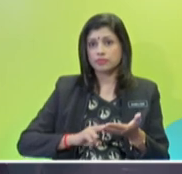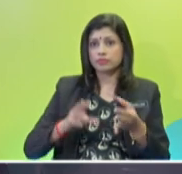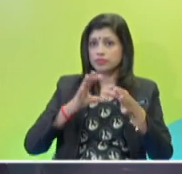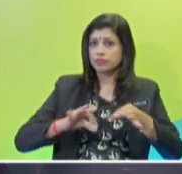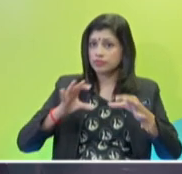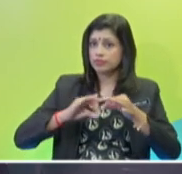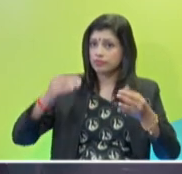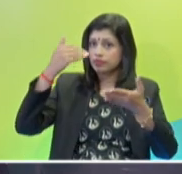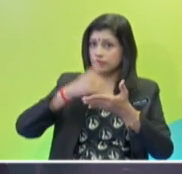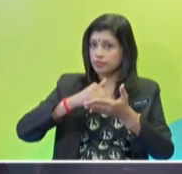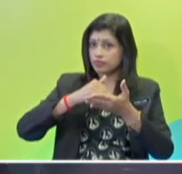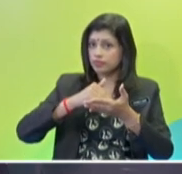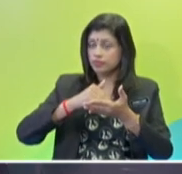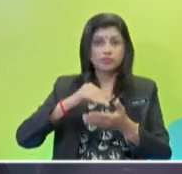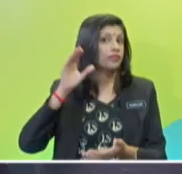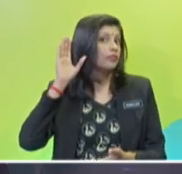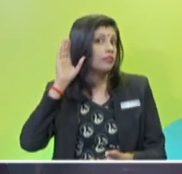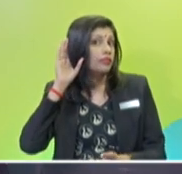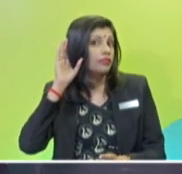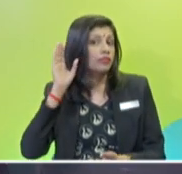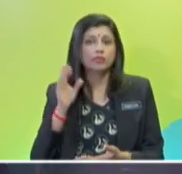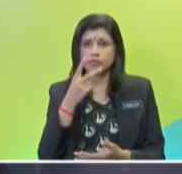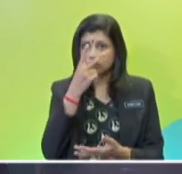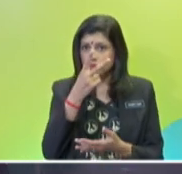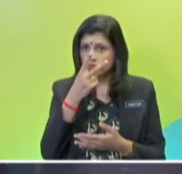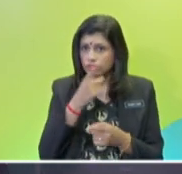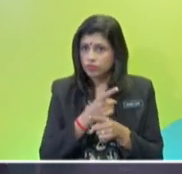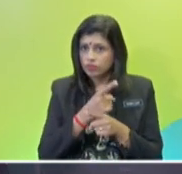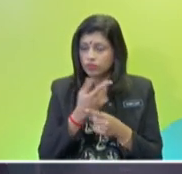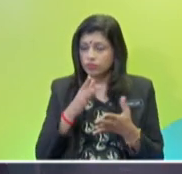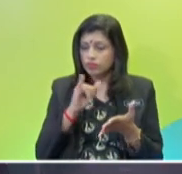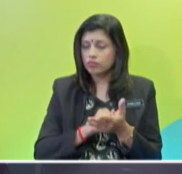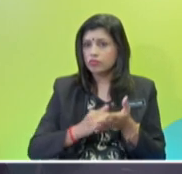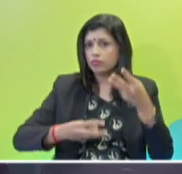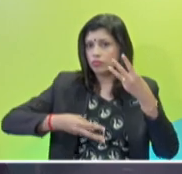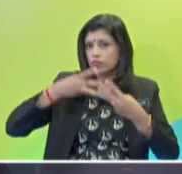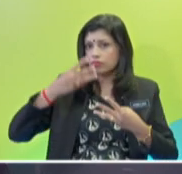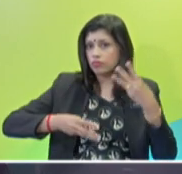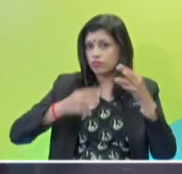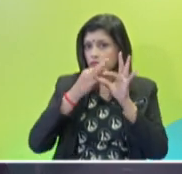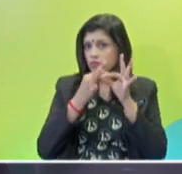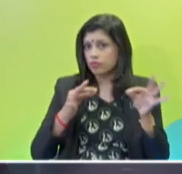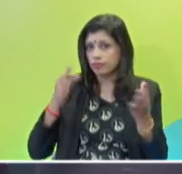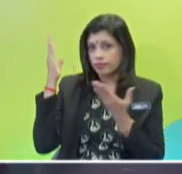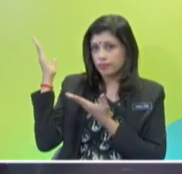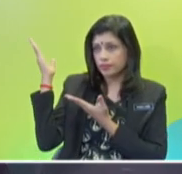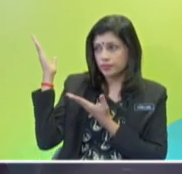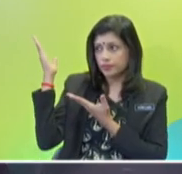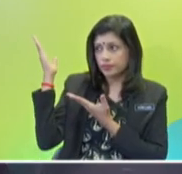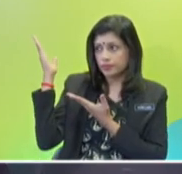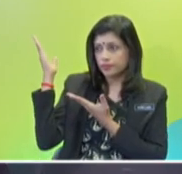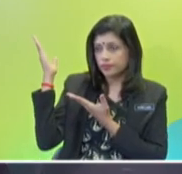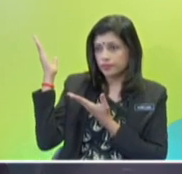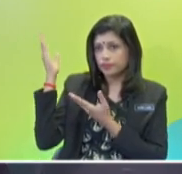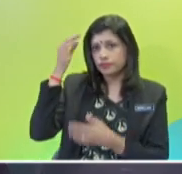story. Okay. And then you have to listen carefully and match the sentences. Okay. The sentences on the whiteboard